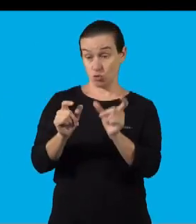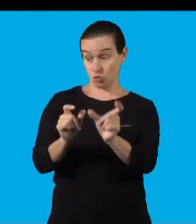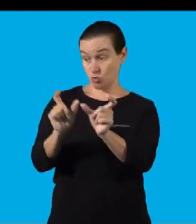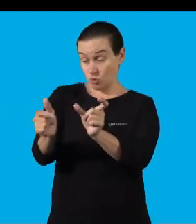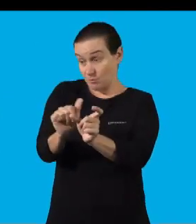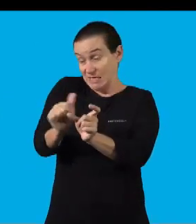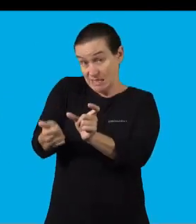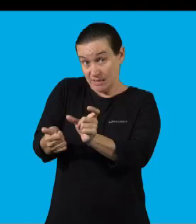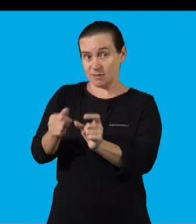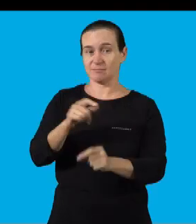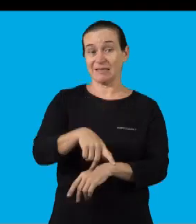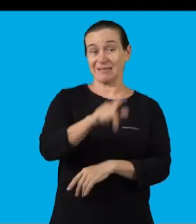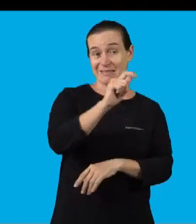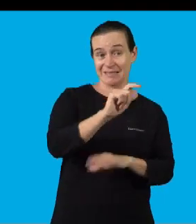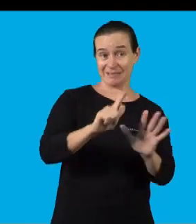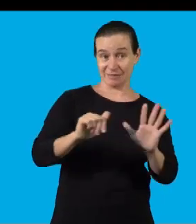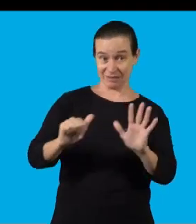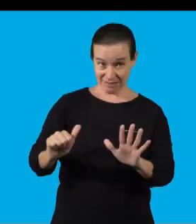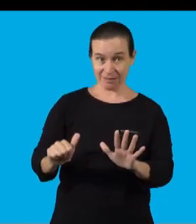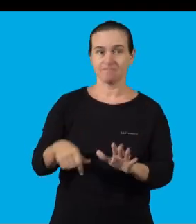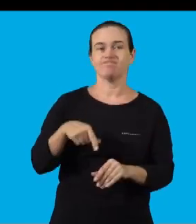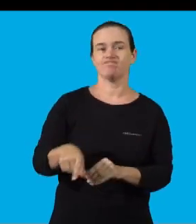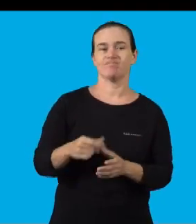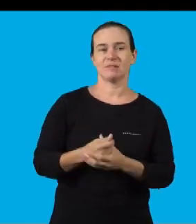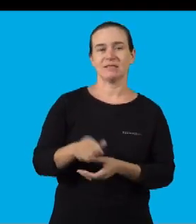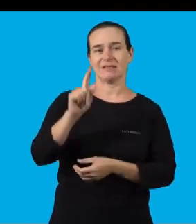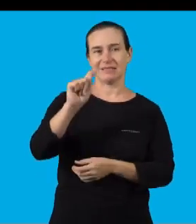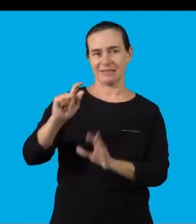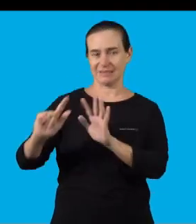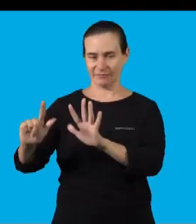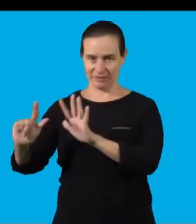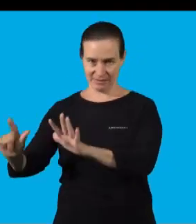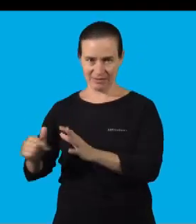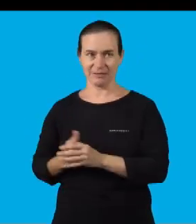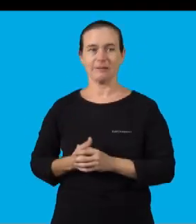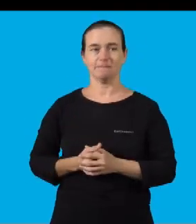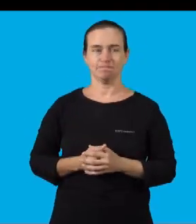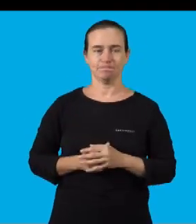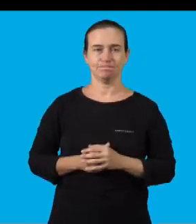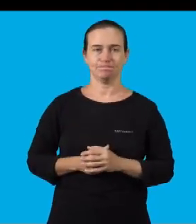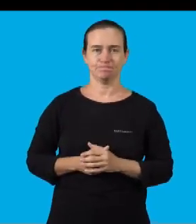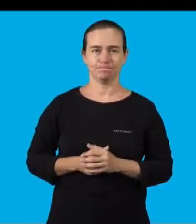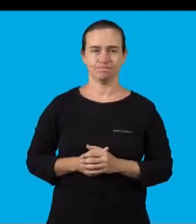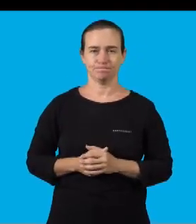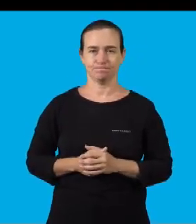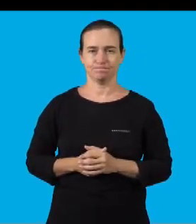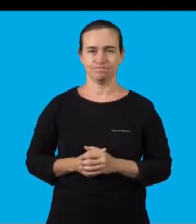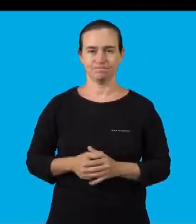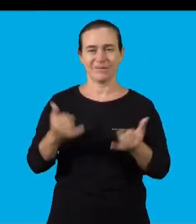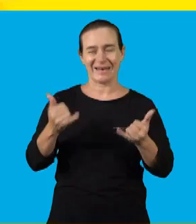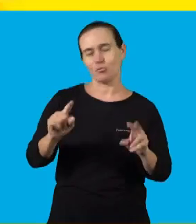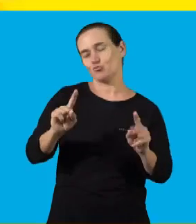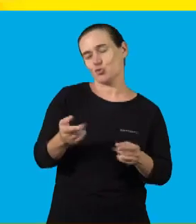two consecutive terms are term 76 and term